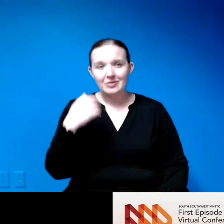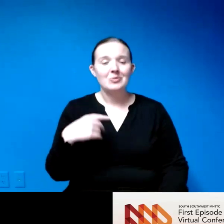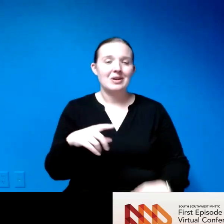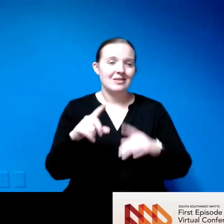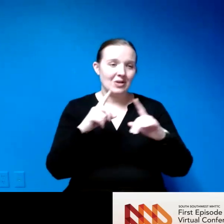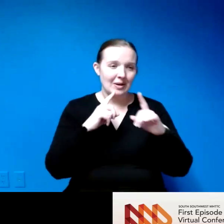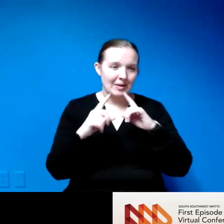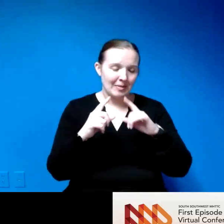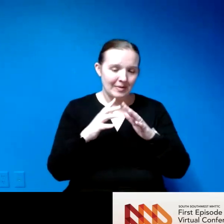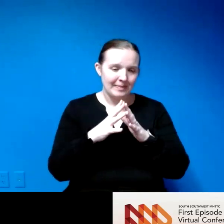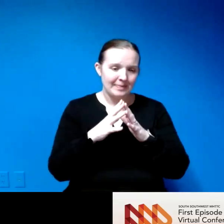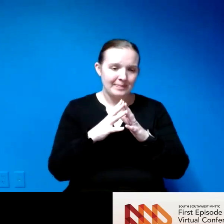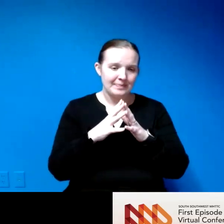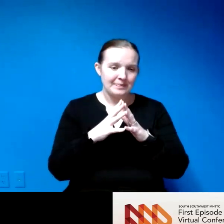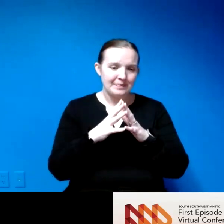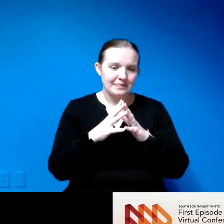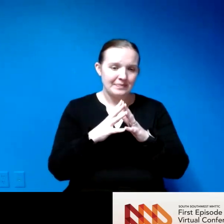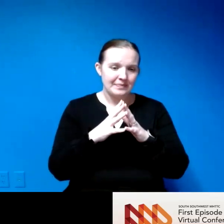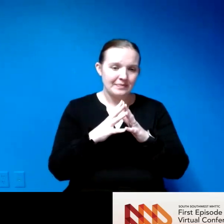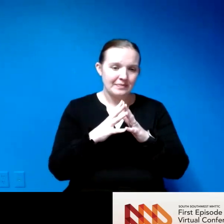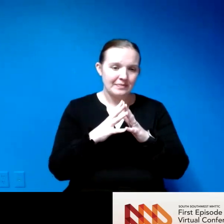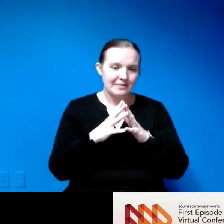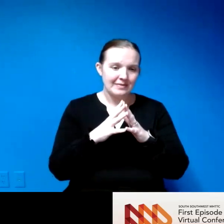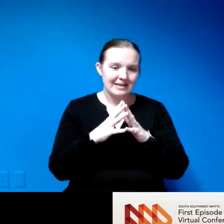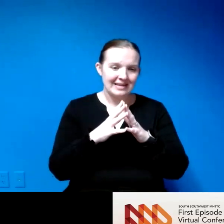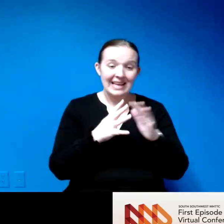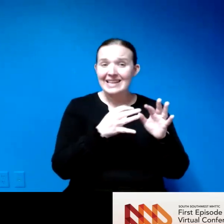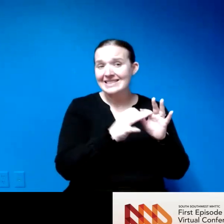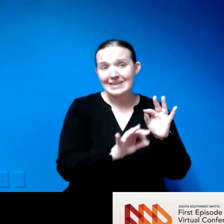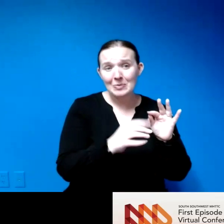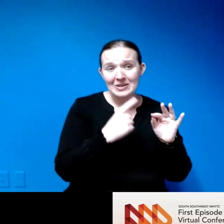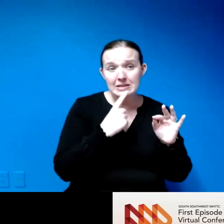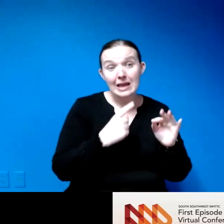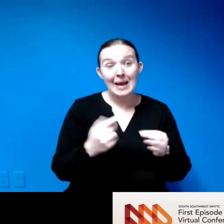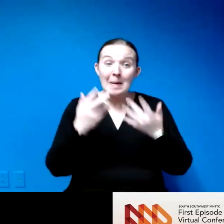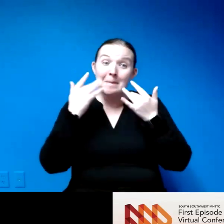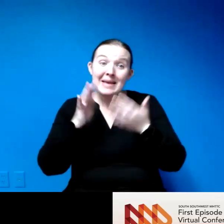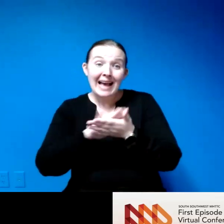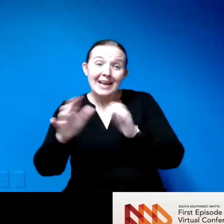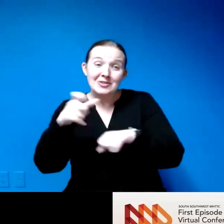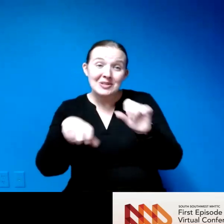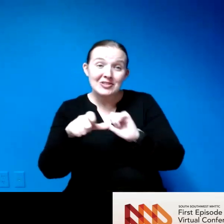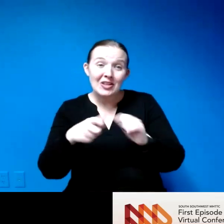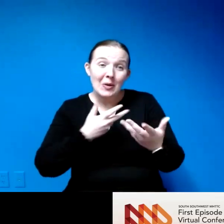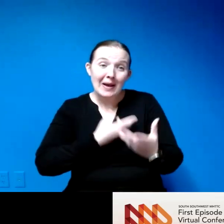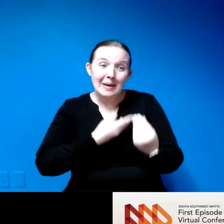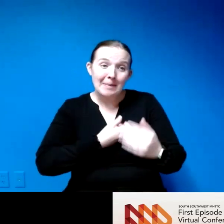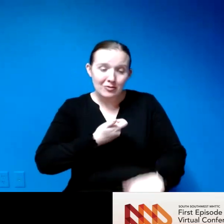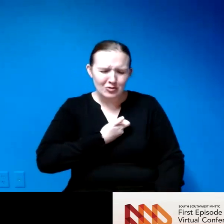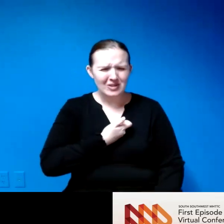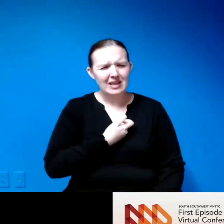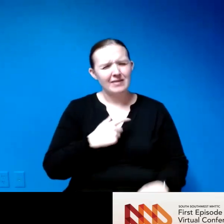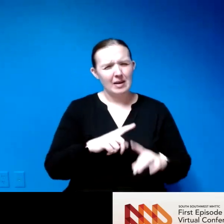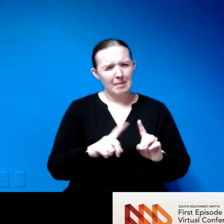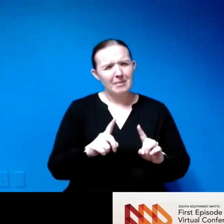and is that it's kind of an easy word to say, let's be kind to each other, extend compassion to ourselves, but it can be